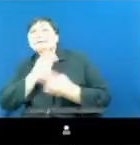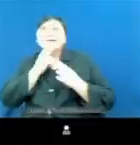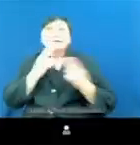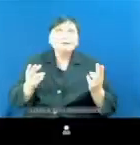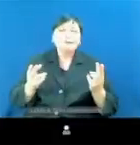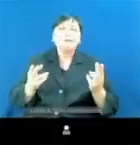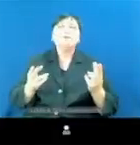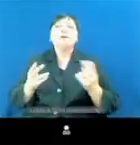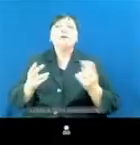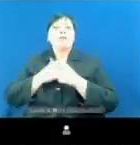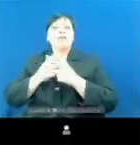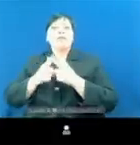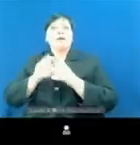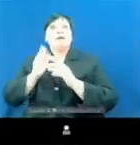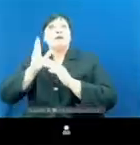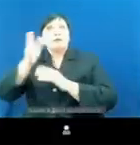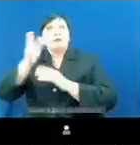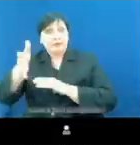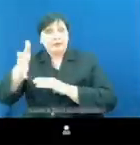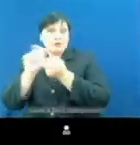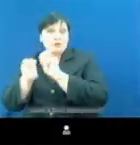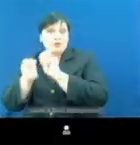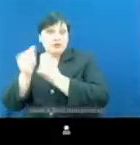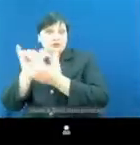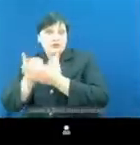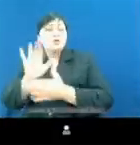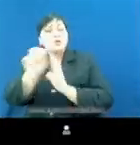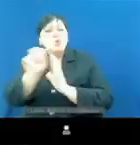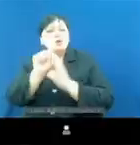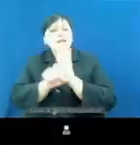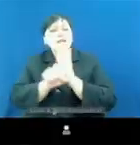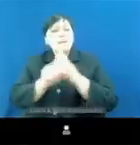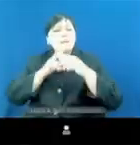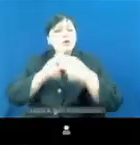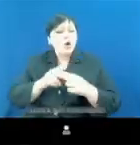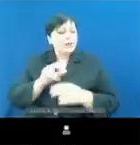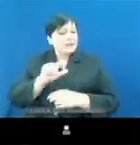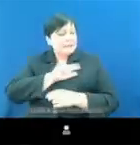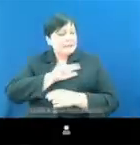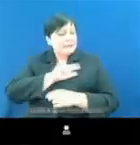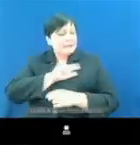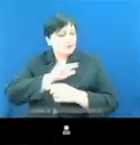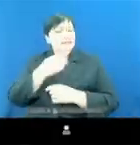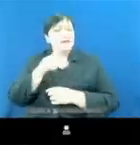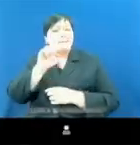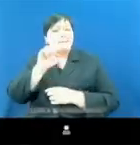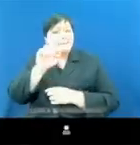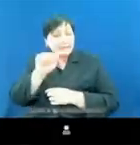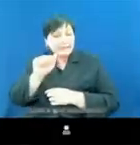called a guilty plea hearing, but it's more likely called a change of plea hearing.